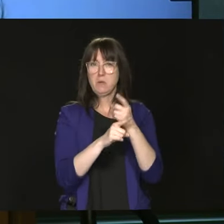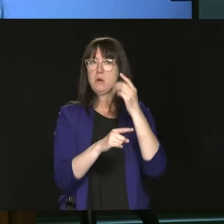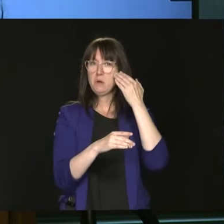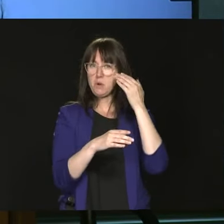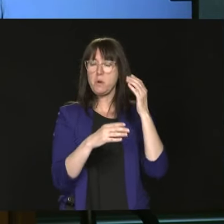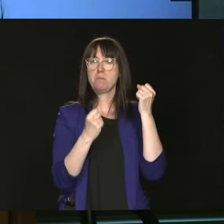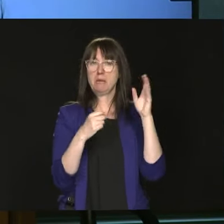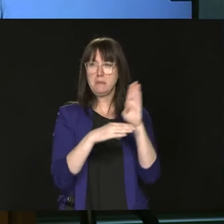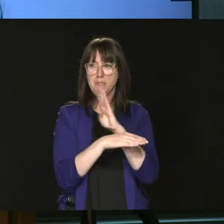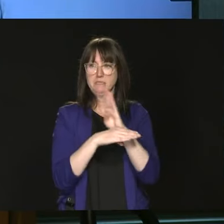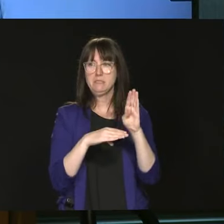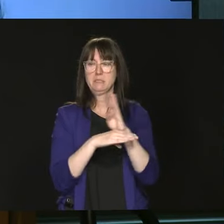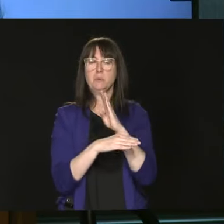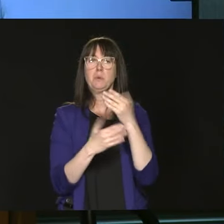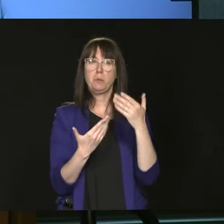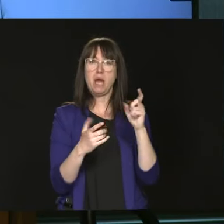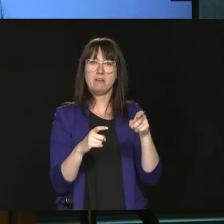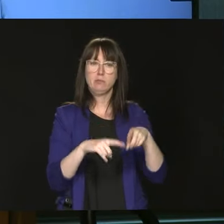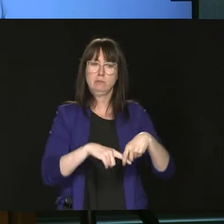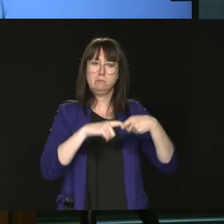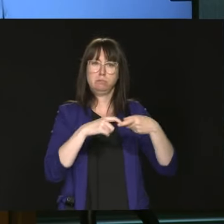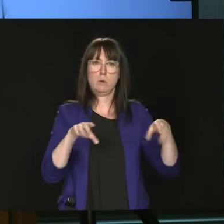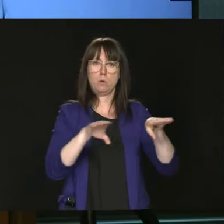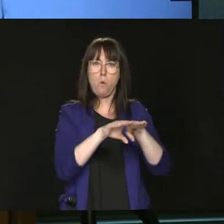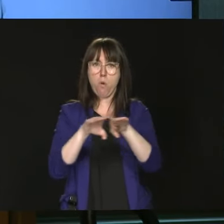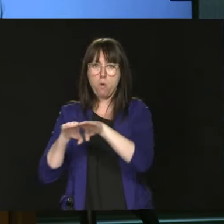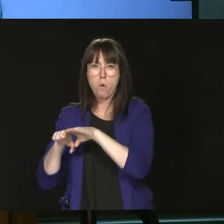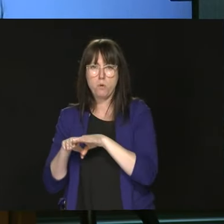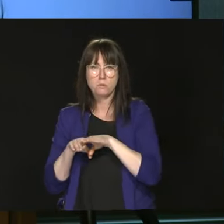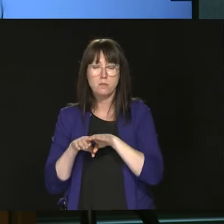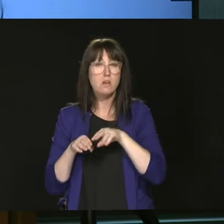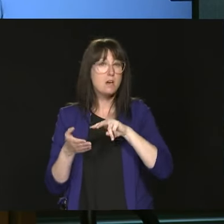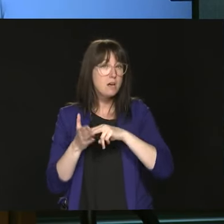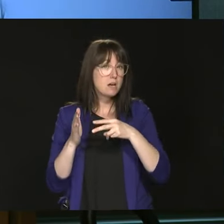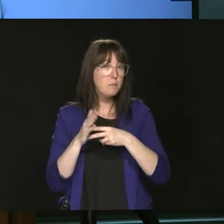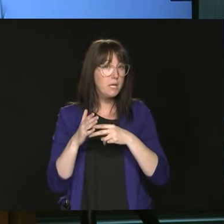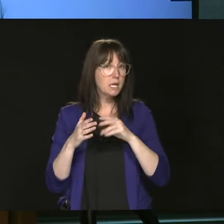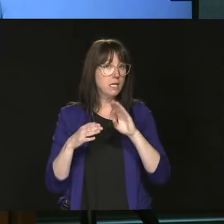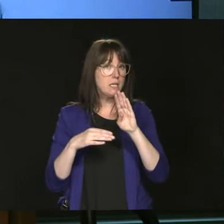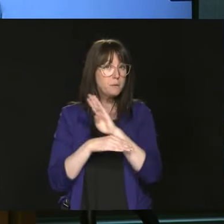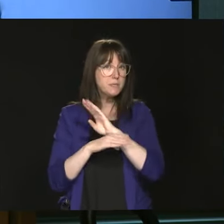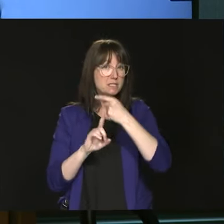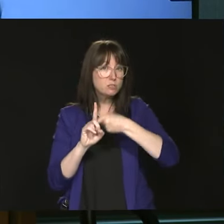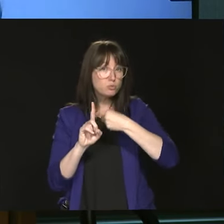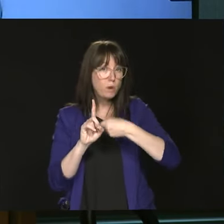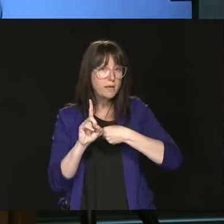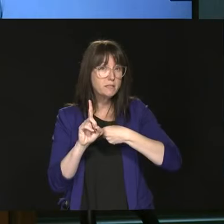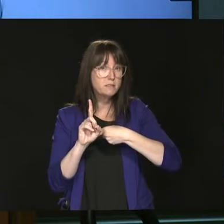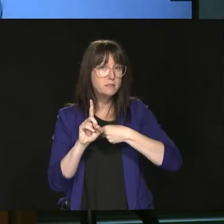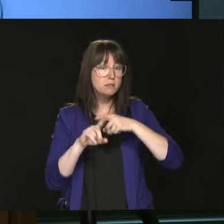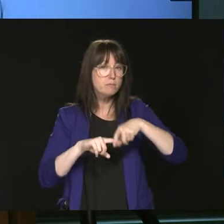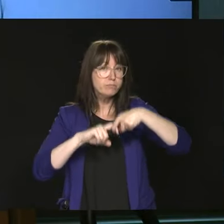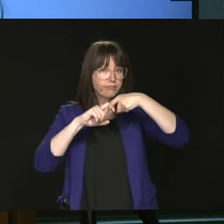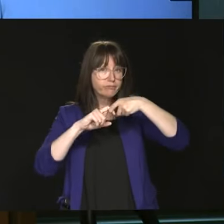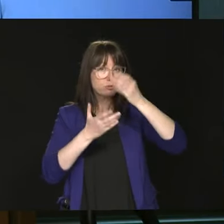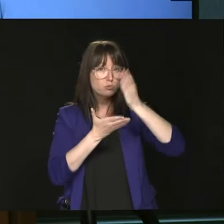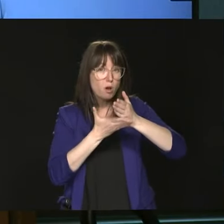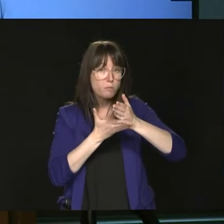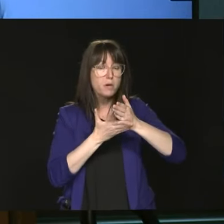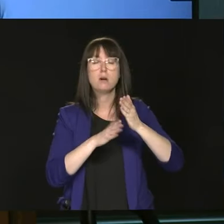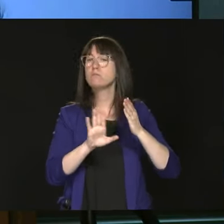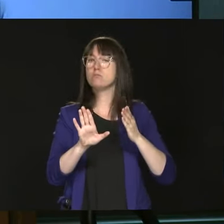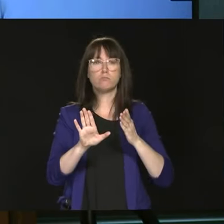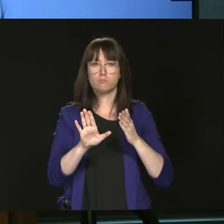close your doors to COVID-19, it doesn't mean that your commercial rents payments have had to stop. We've put help out there